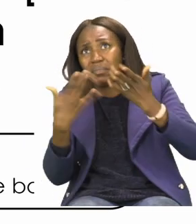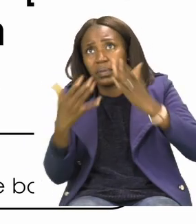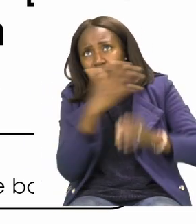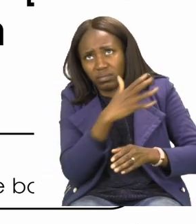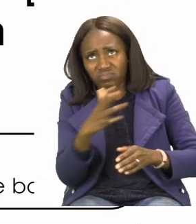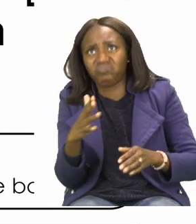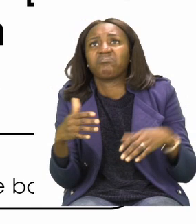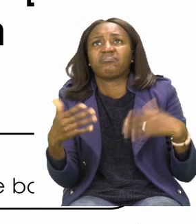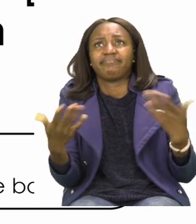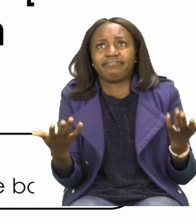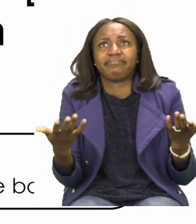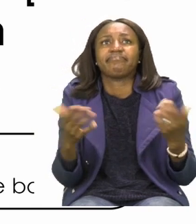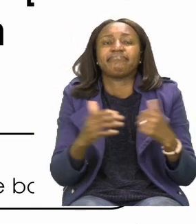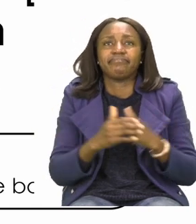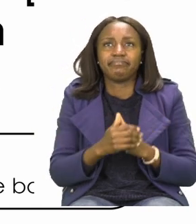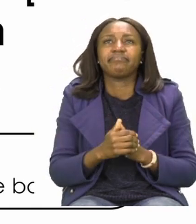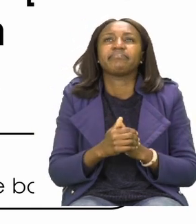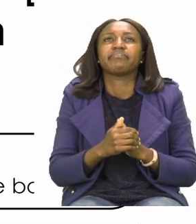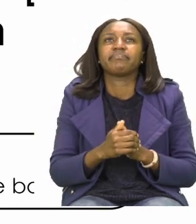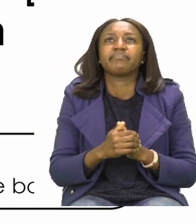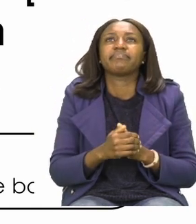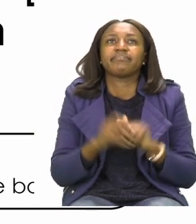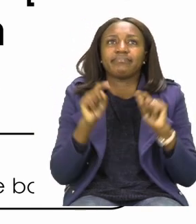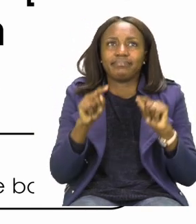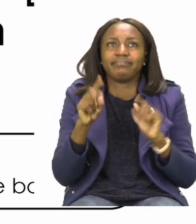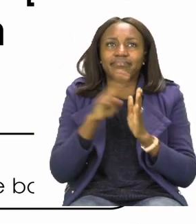bottom. Let's read.